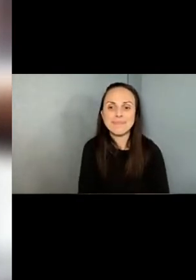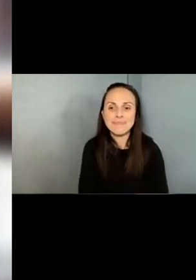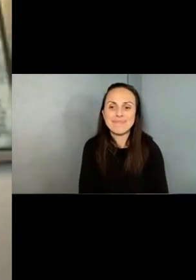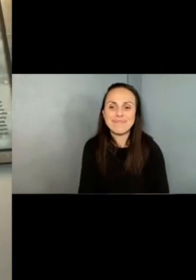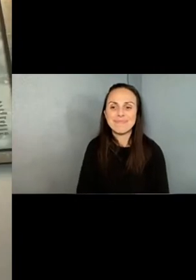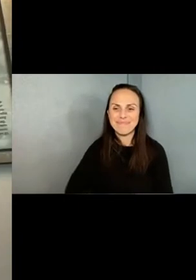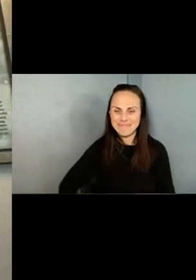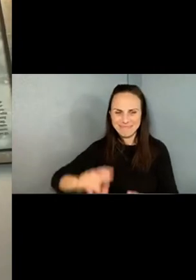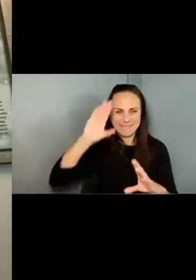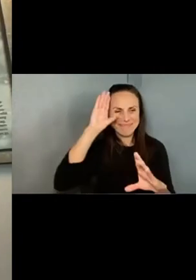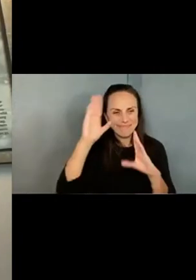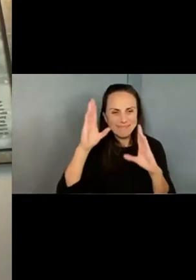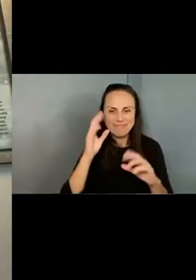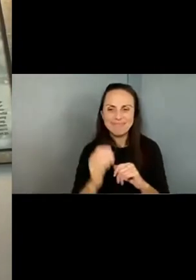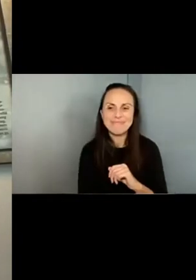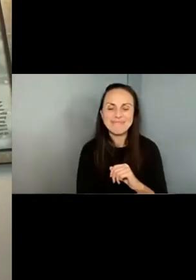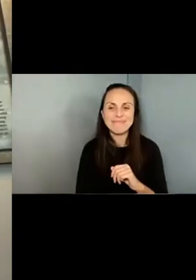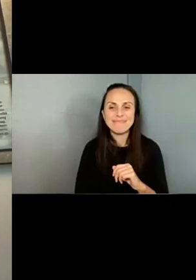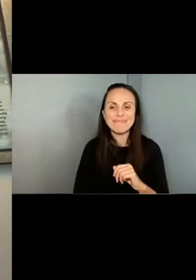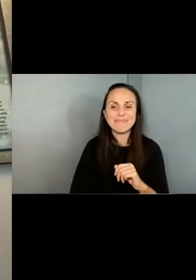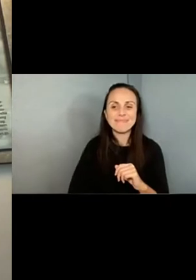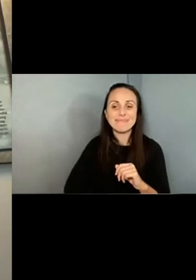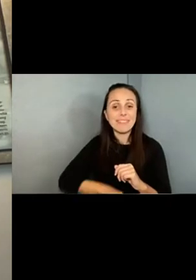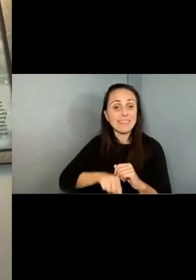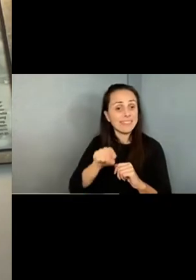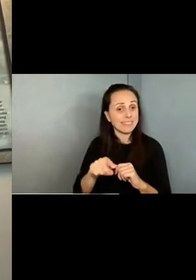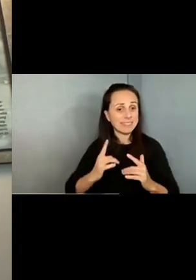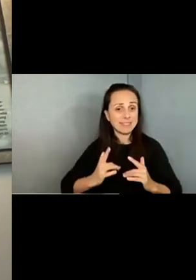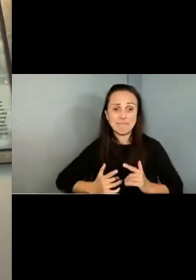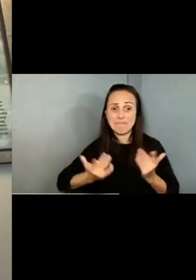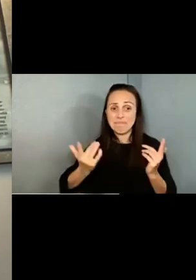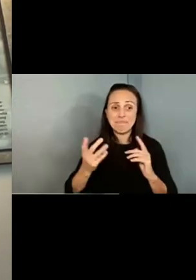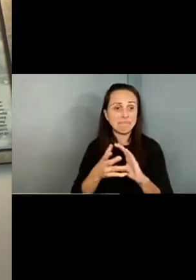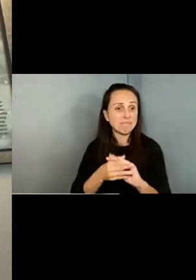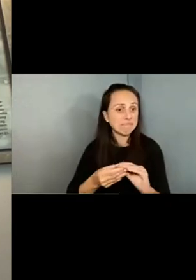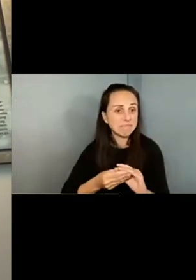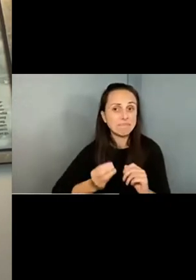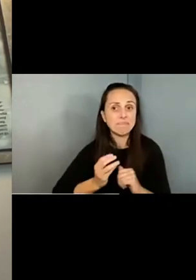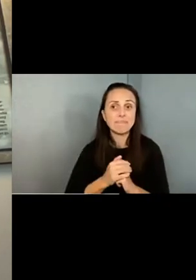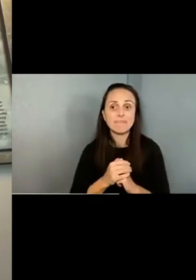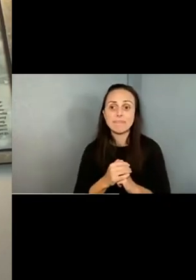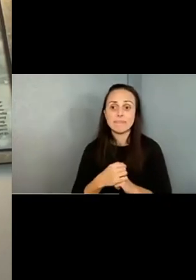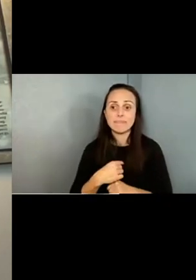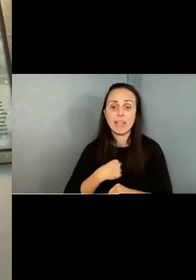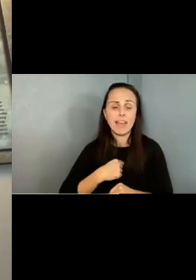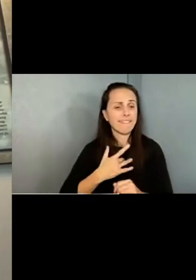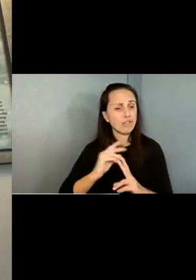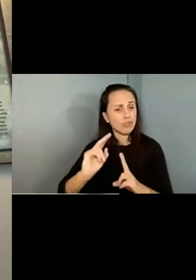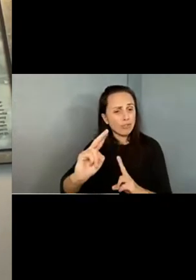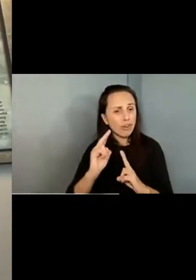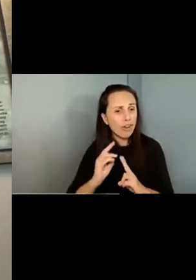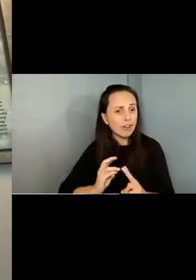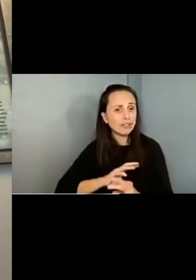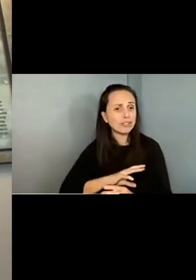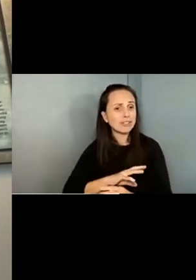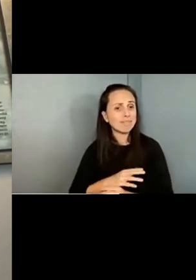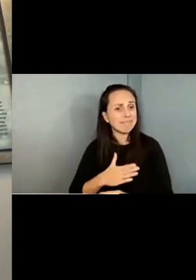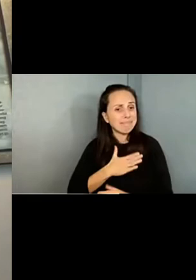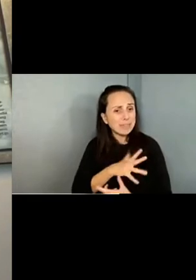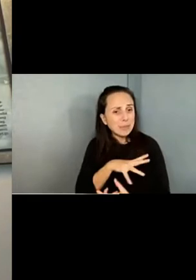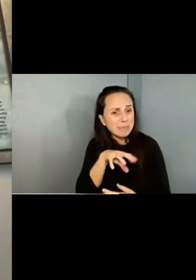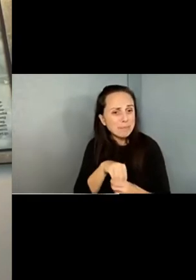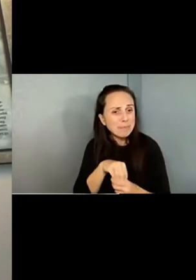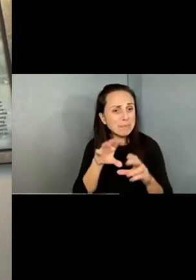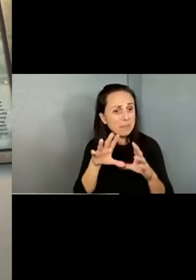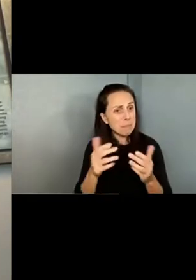Well, hi, everyone. This is really exciting for me, and I'm really honored and delighted to join this group of folks, most of